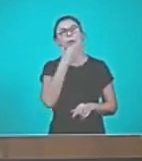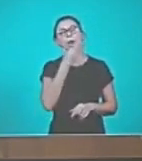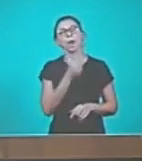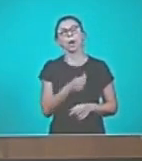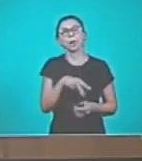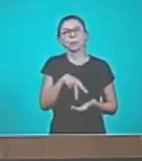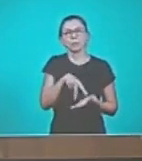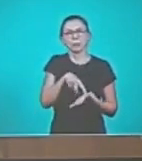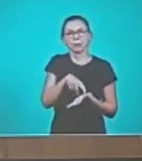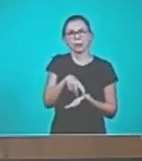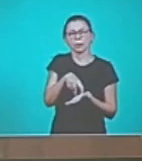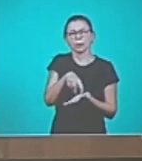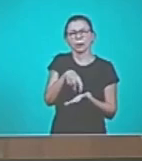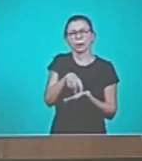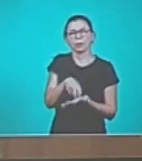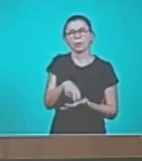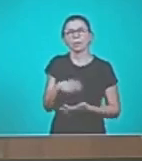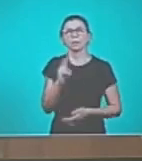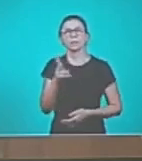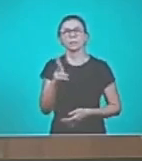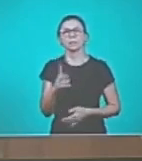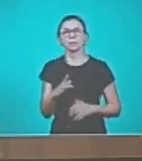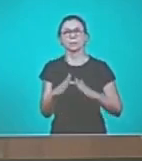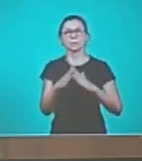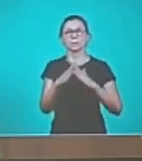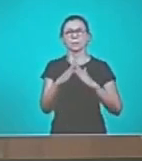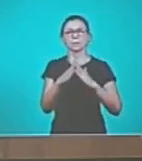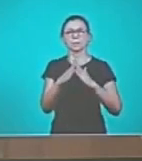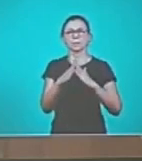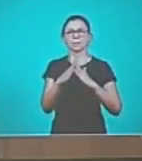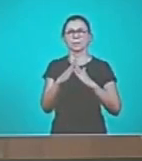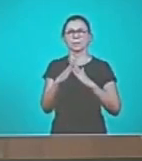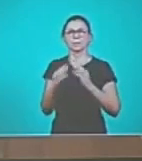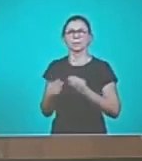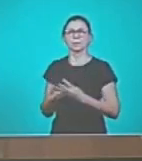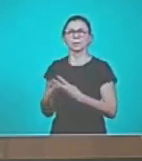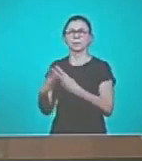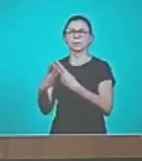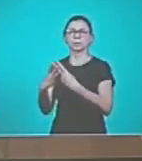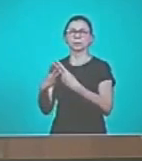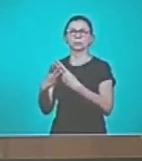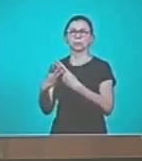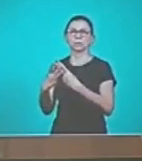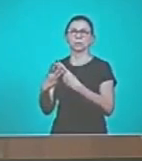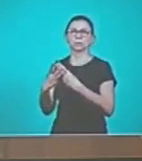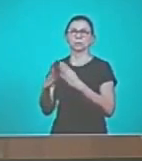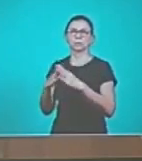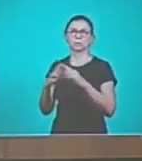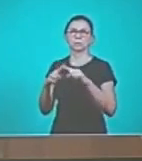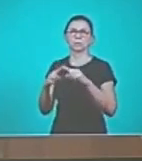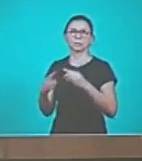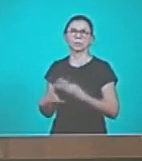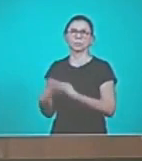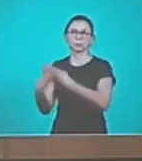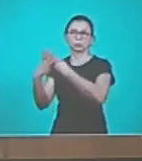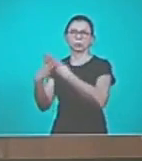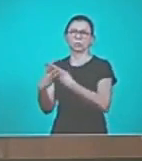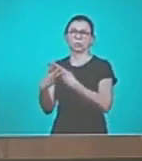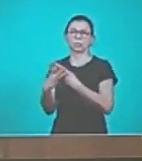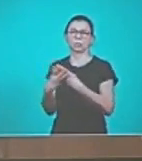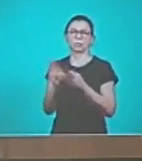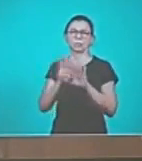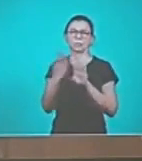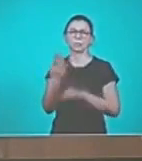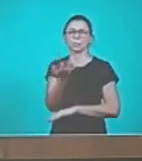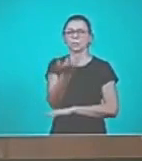and John. He was at the gate, the beautiful gate of the temple. But he only entered into the temple because he received the blessing